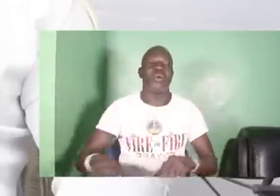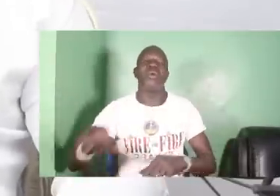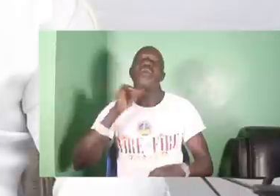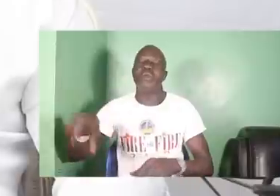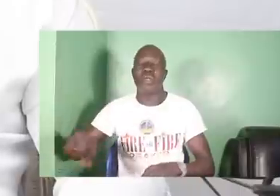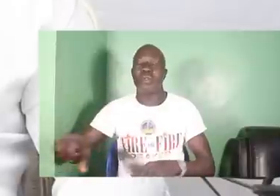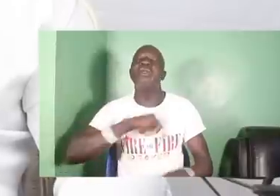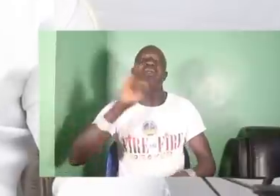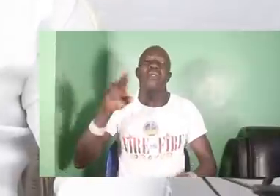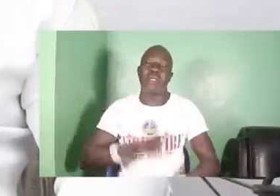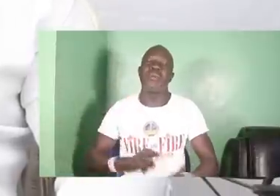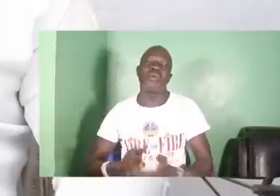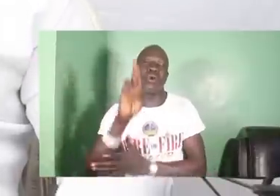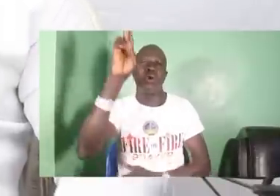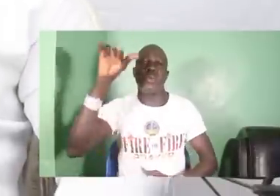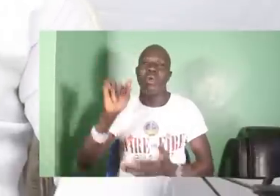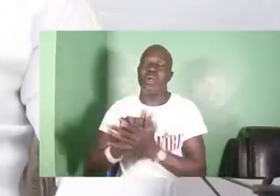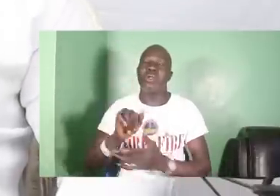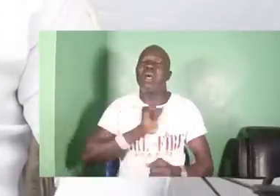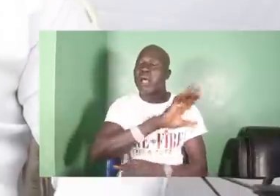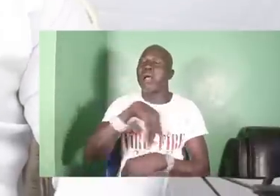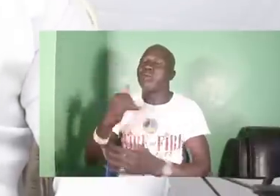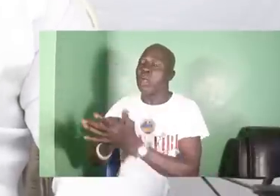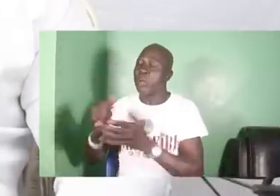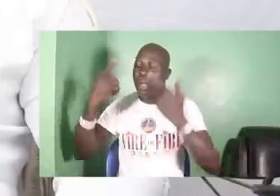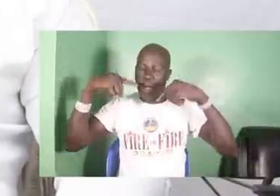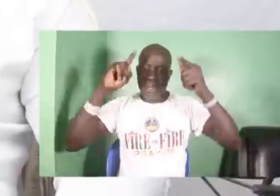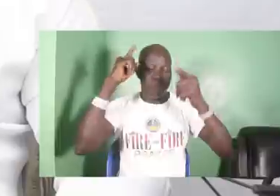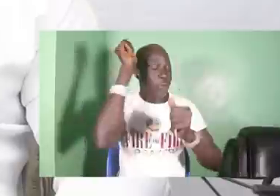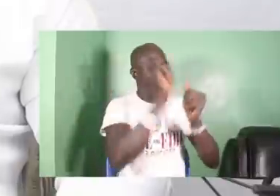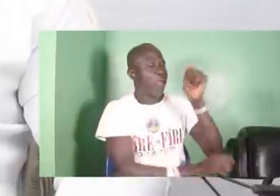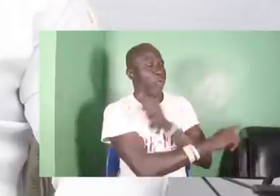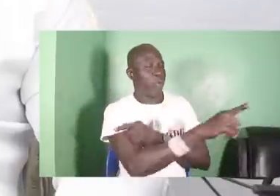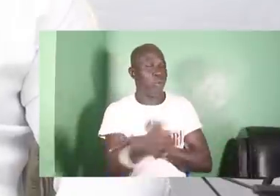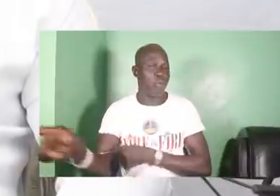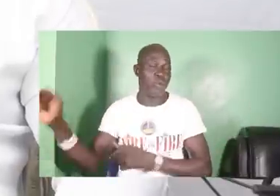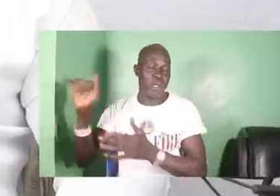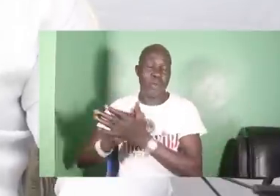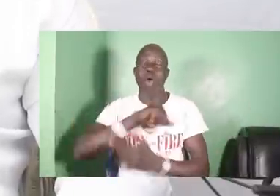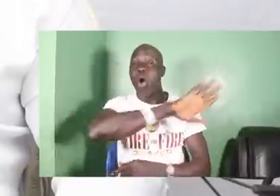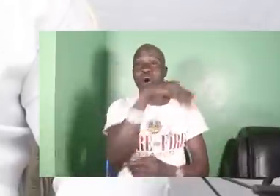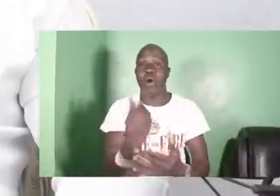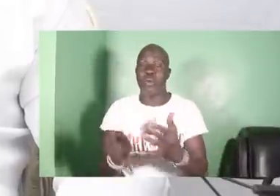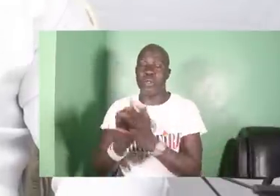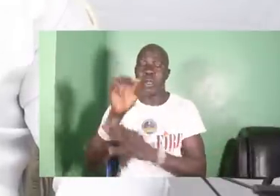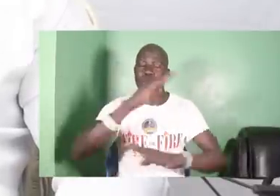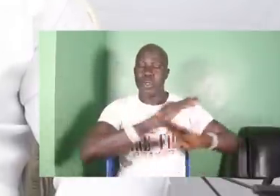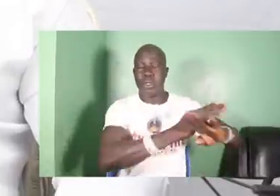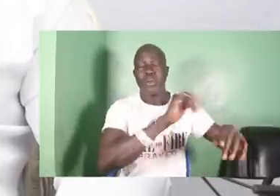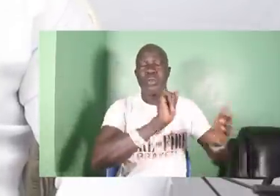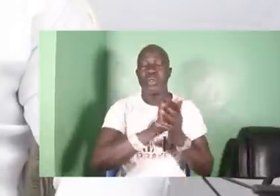He said your time is up. He asked me to announce to everybody say that enough